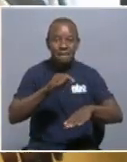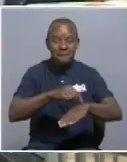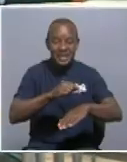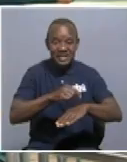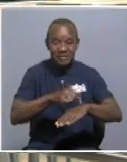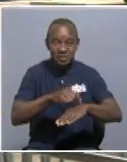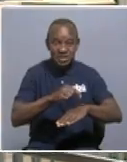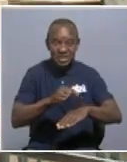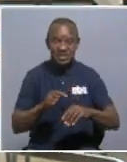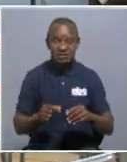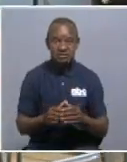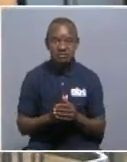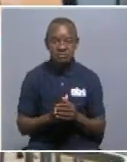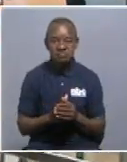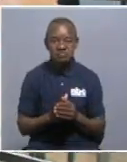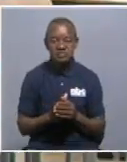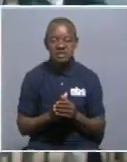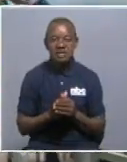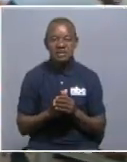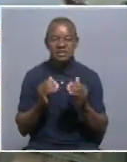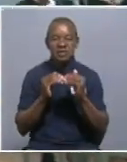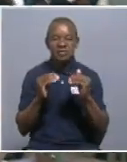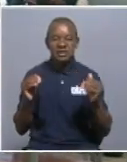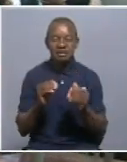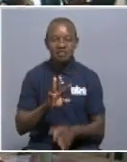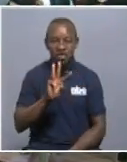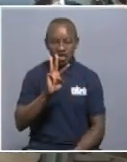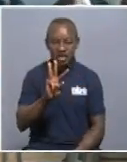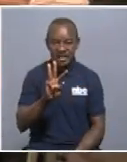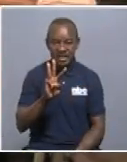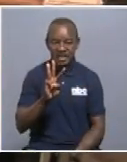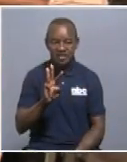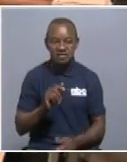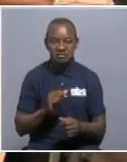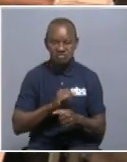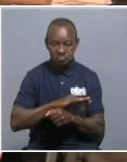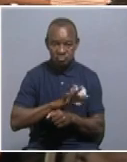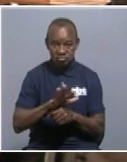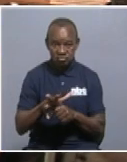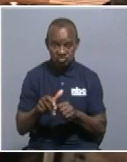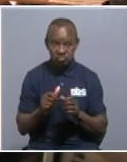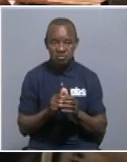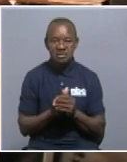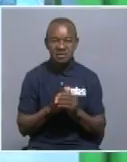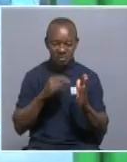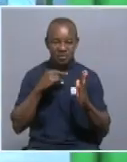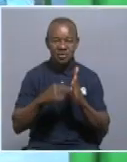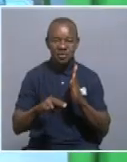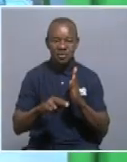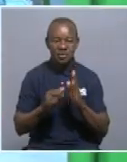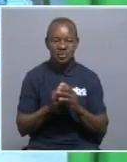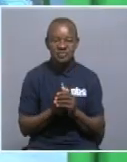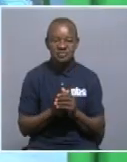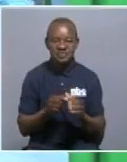the stage 3 regulations of the COVID-19 stage 3, it says that, not more